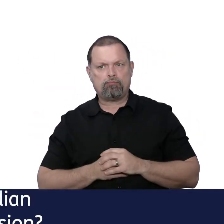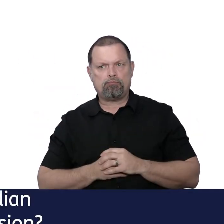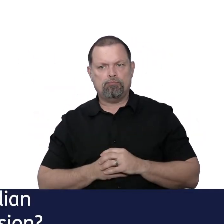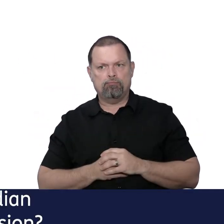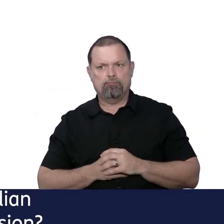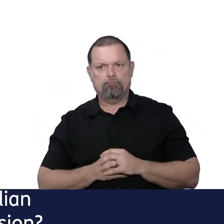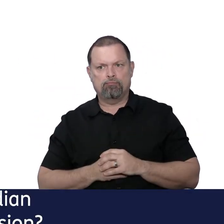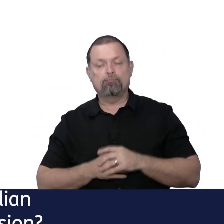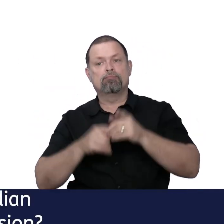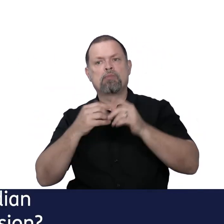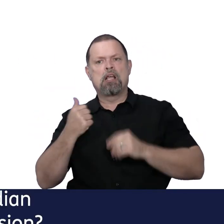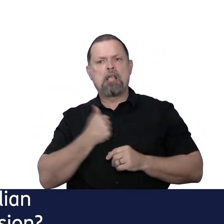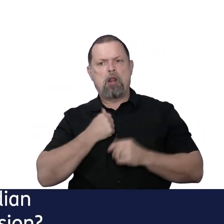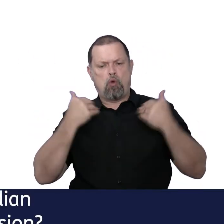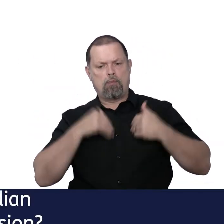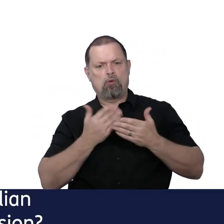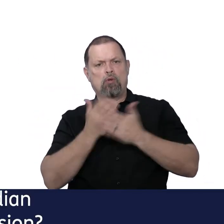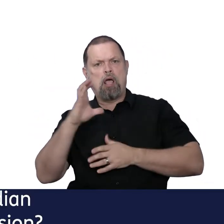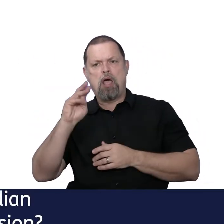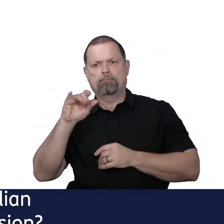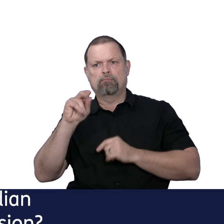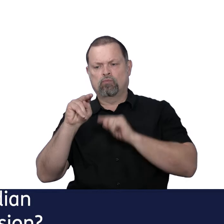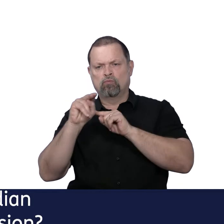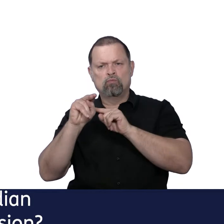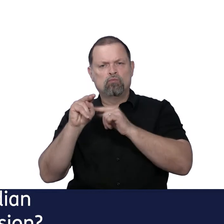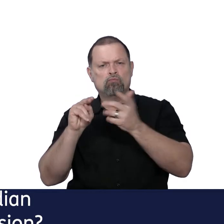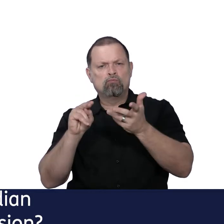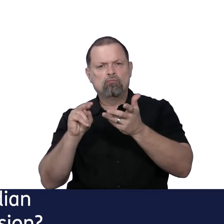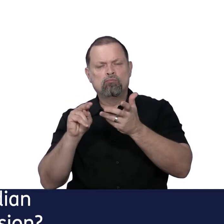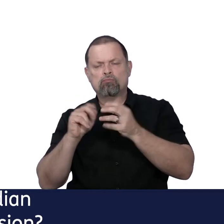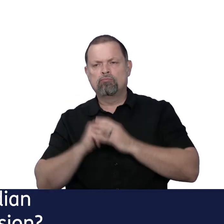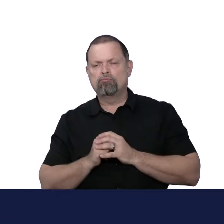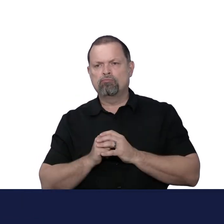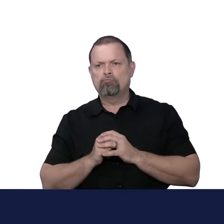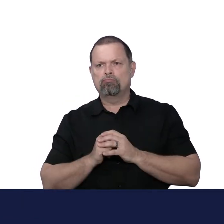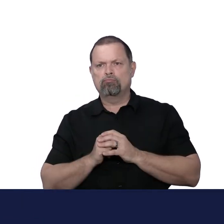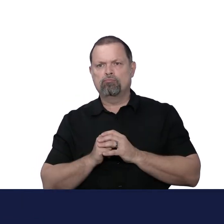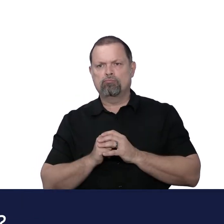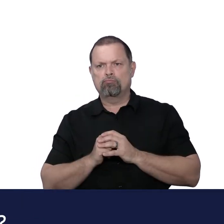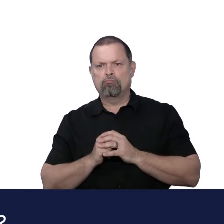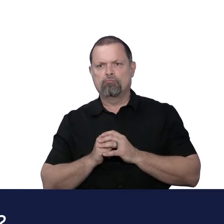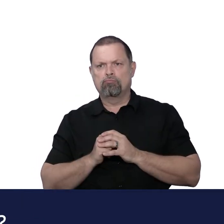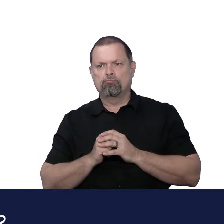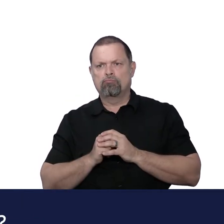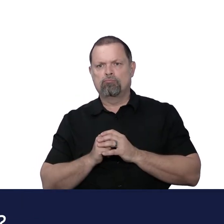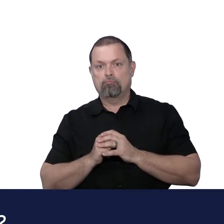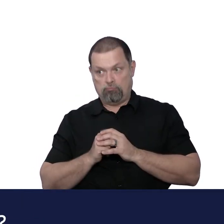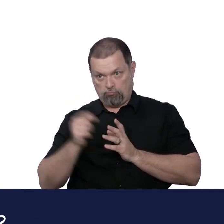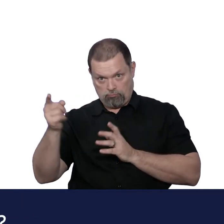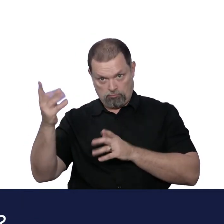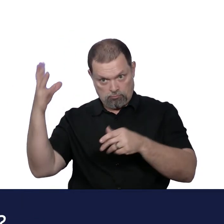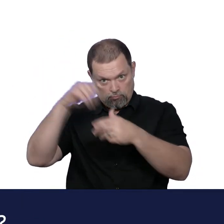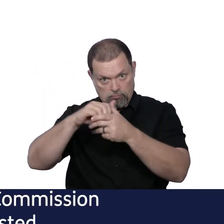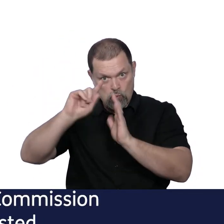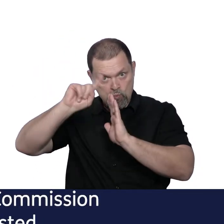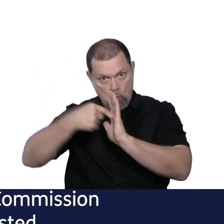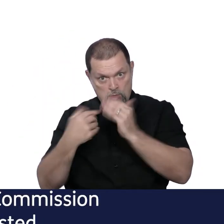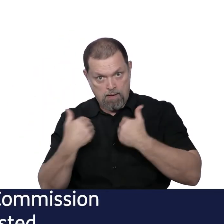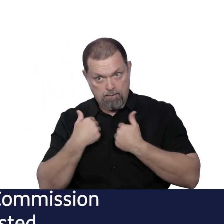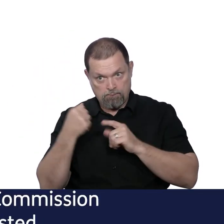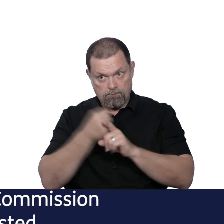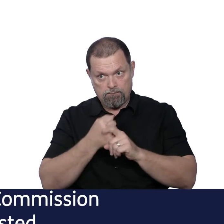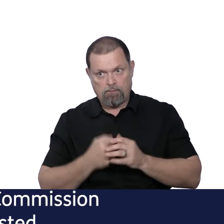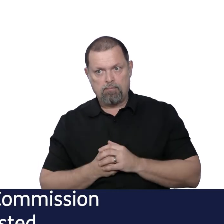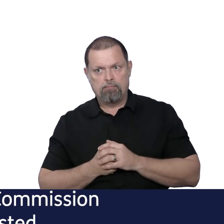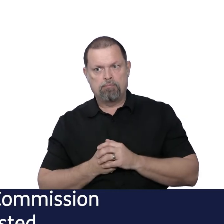What about the Canadian Human Rights Commission? Do they have a role? The